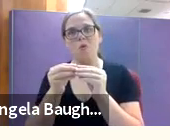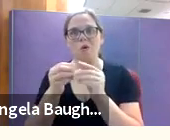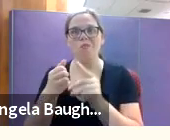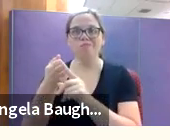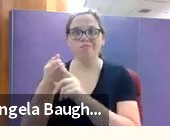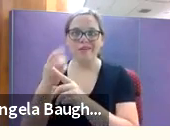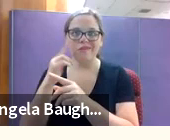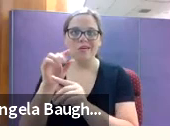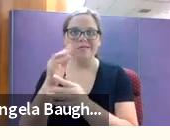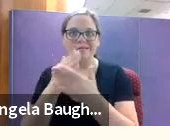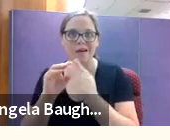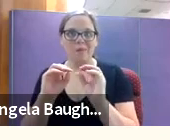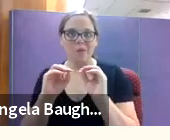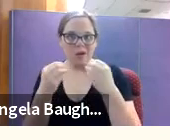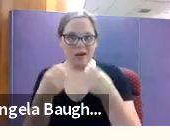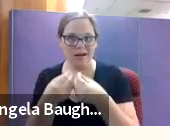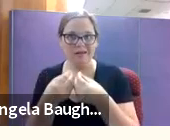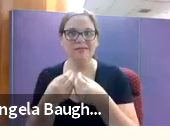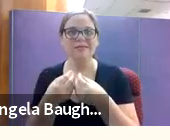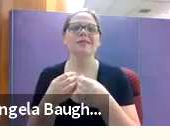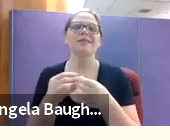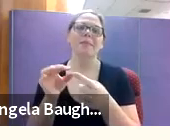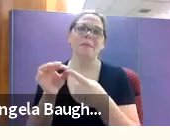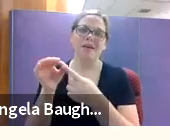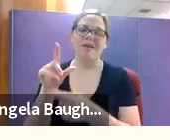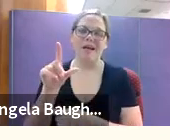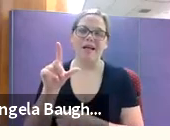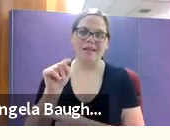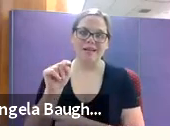others, especially in lettuce.